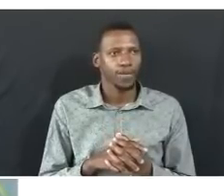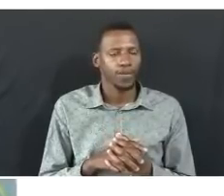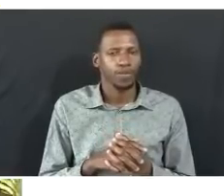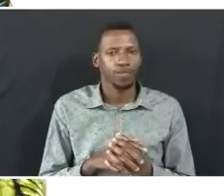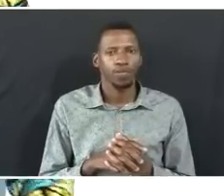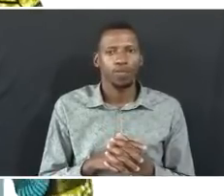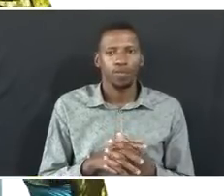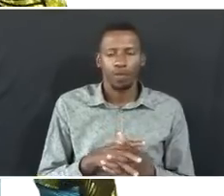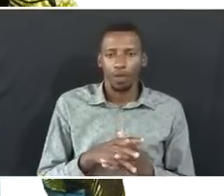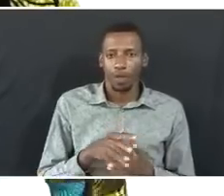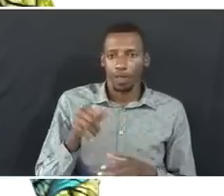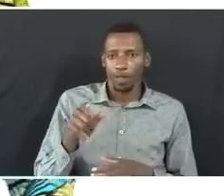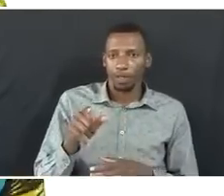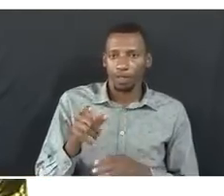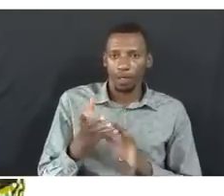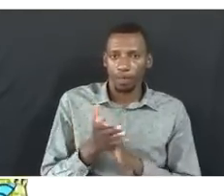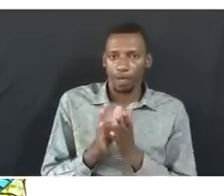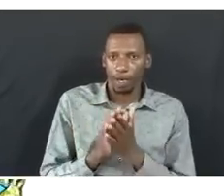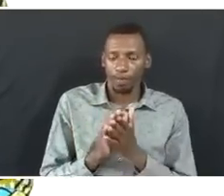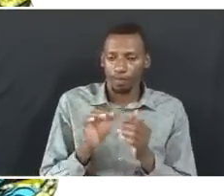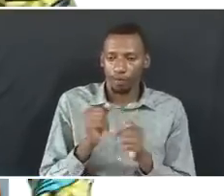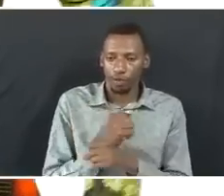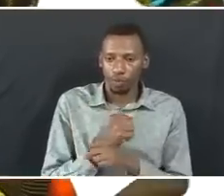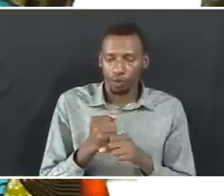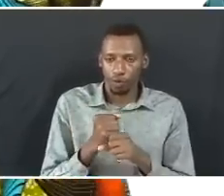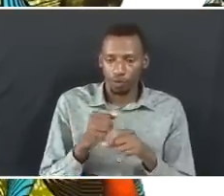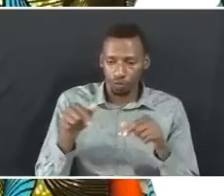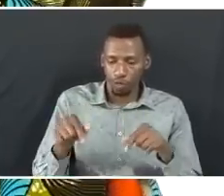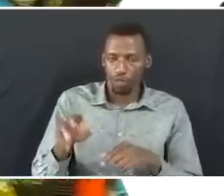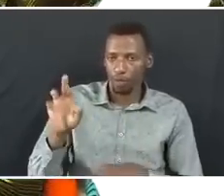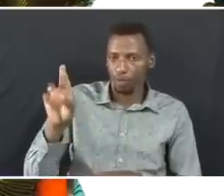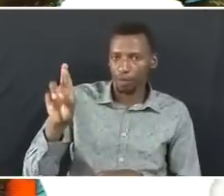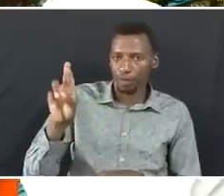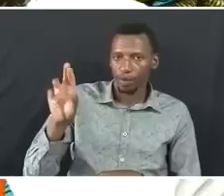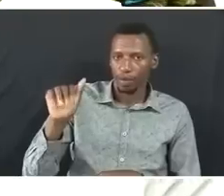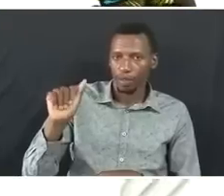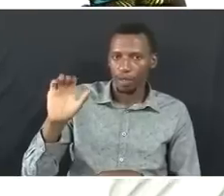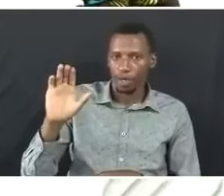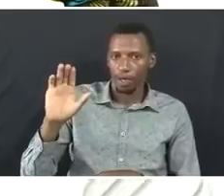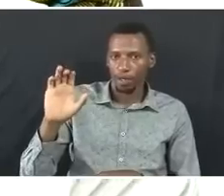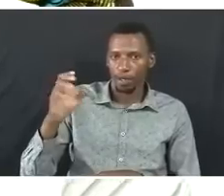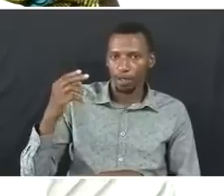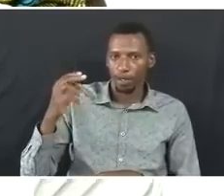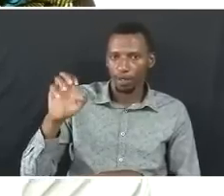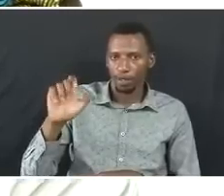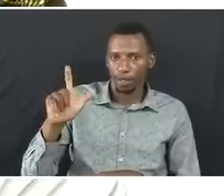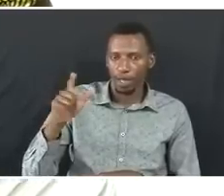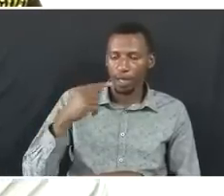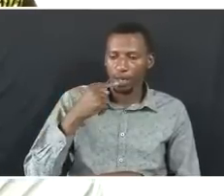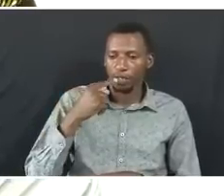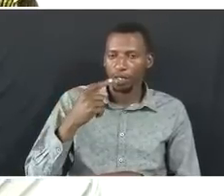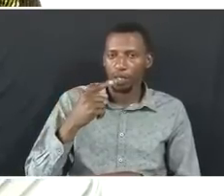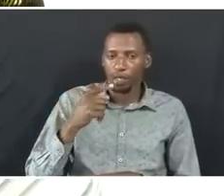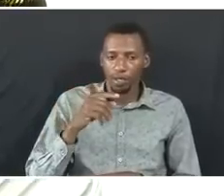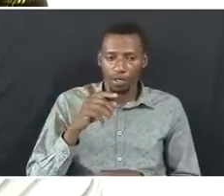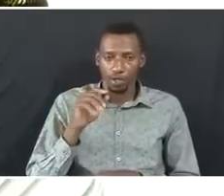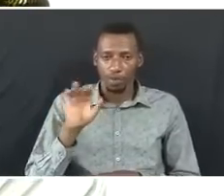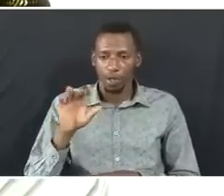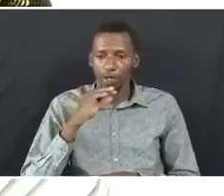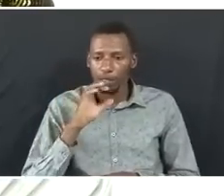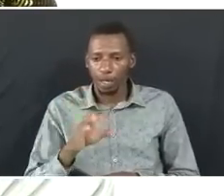So because it has become impossible, Rachel today tells his son, ukiingia ile nyumba mtawekewa sumu.